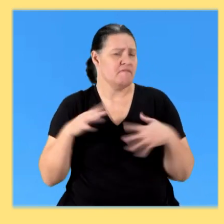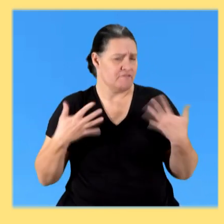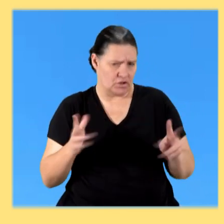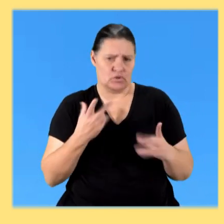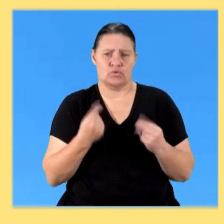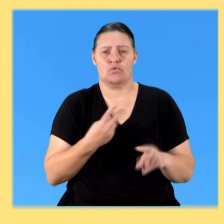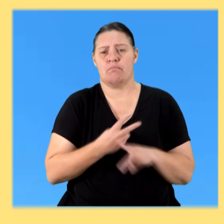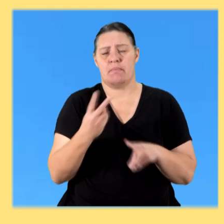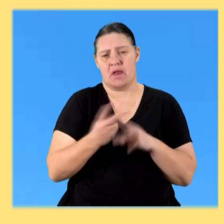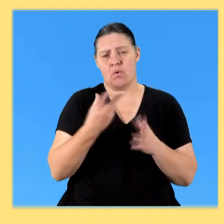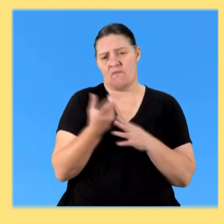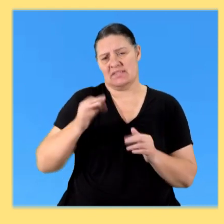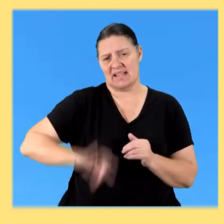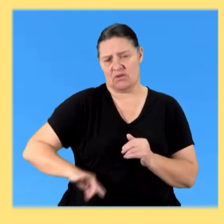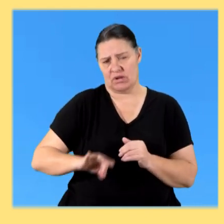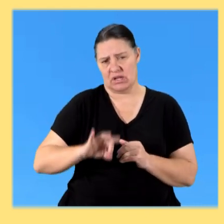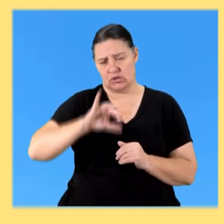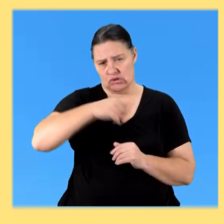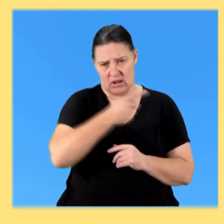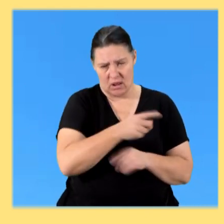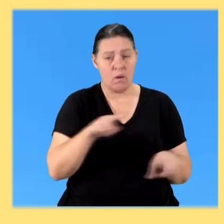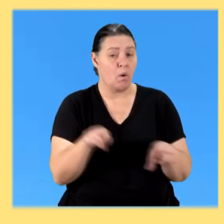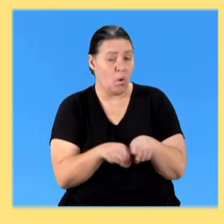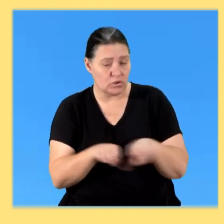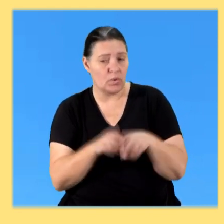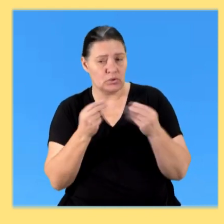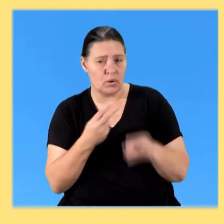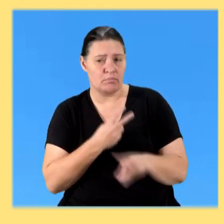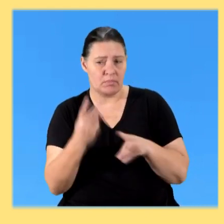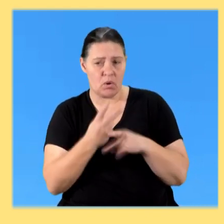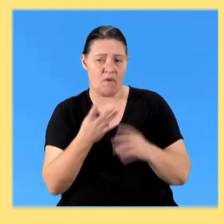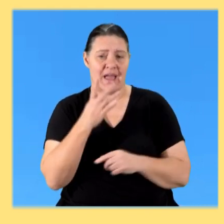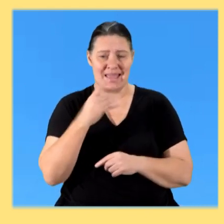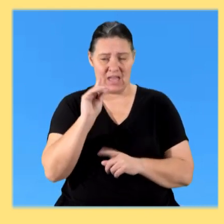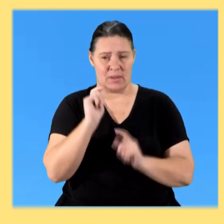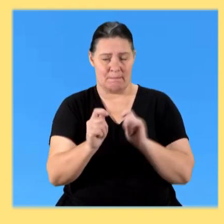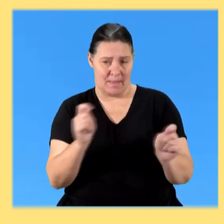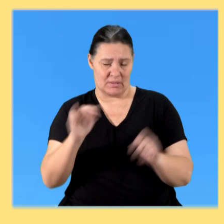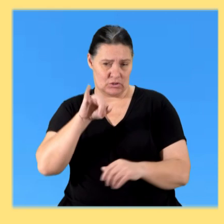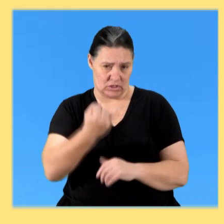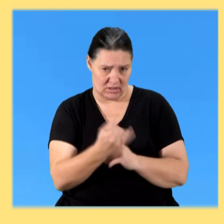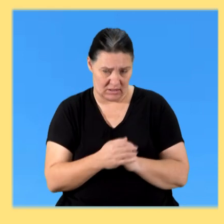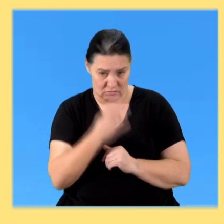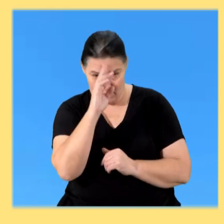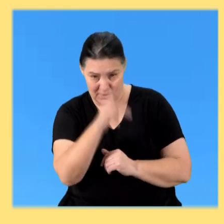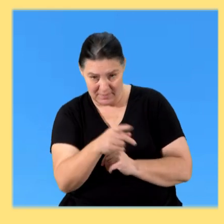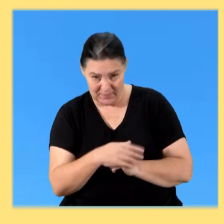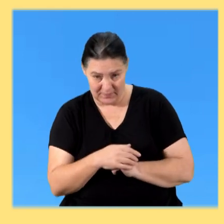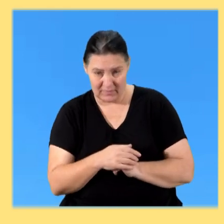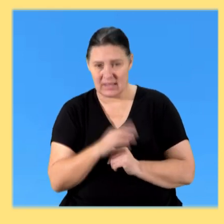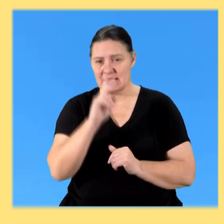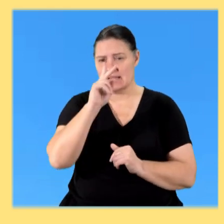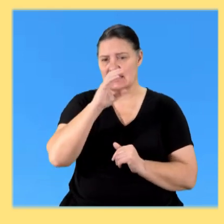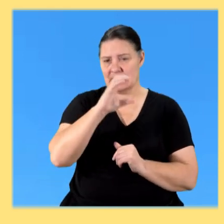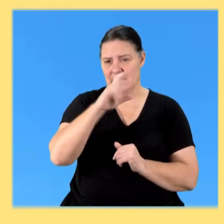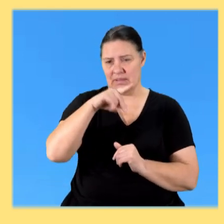the preparation of the salaries journal. We have also done the preparation of the cash payments journal. Remember,